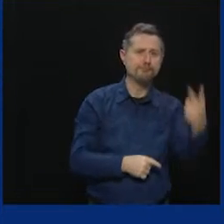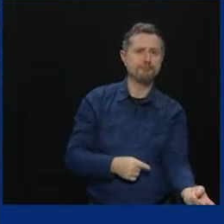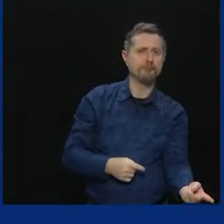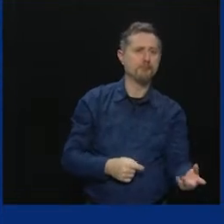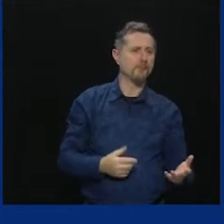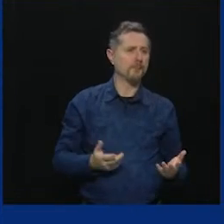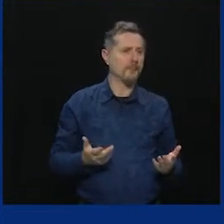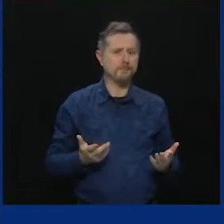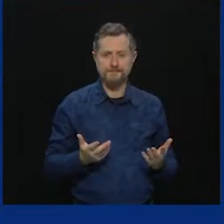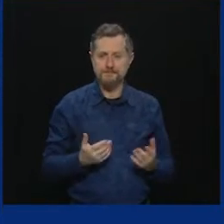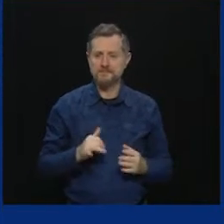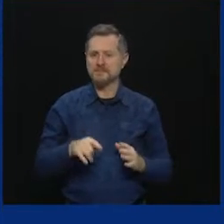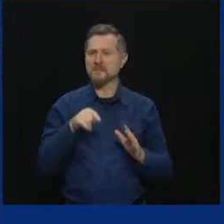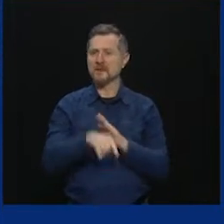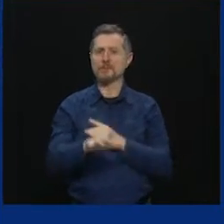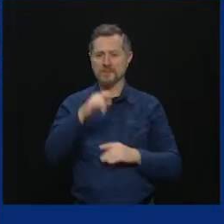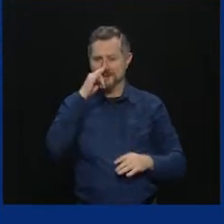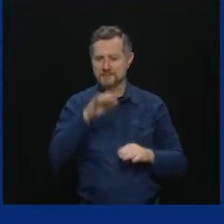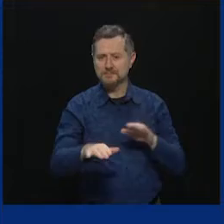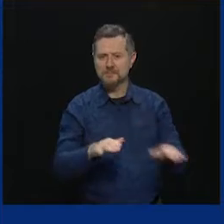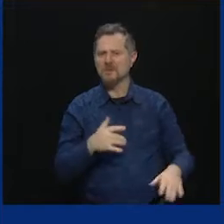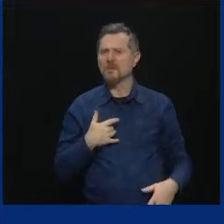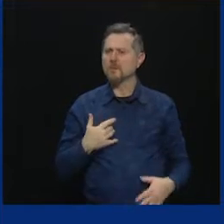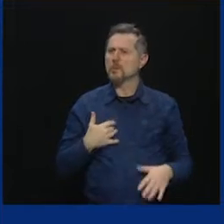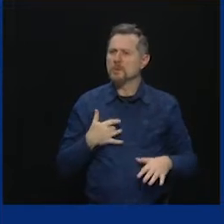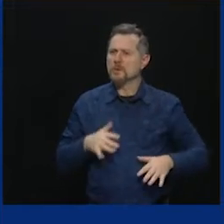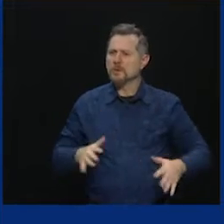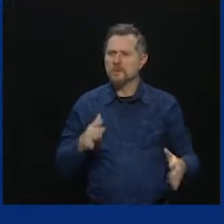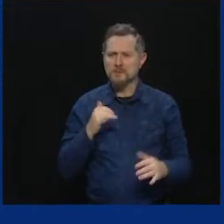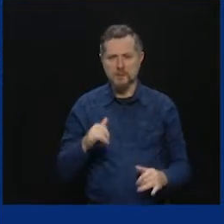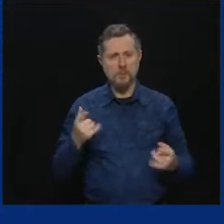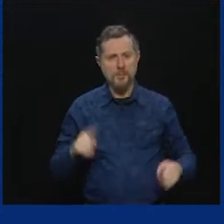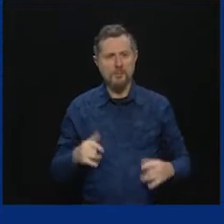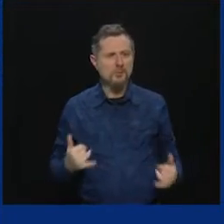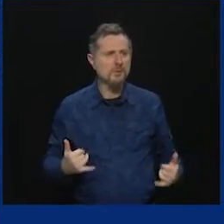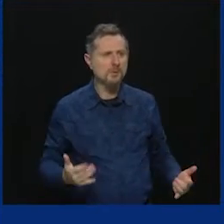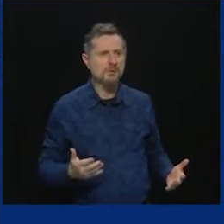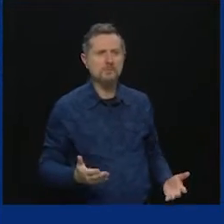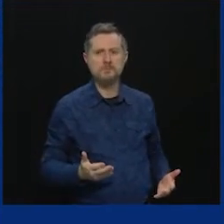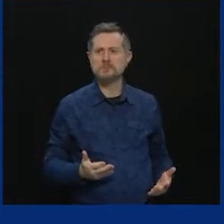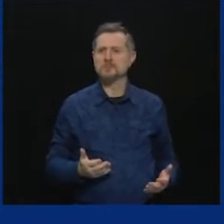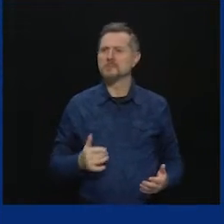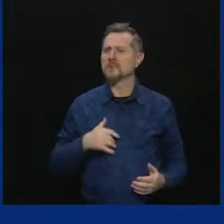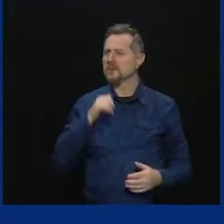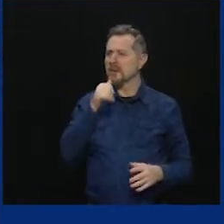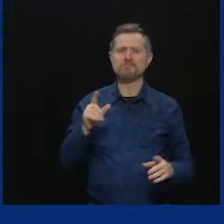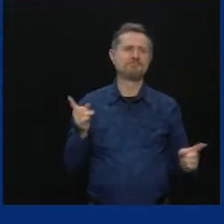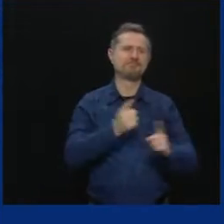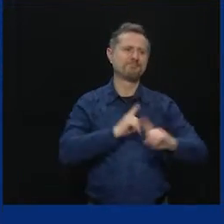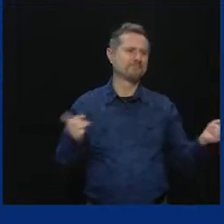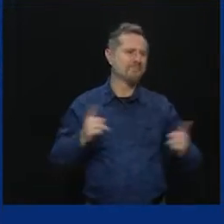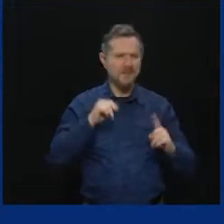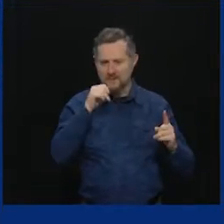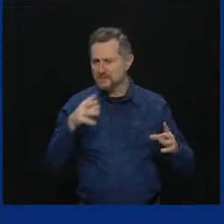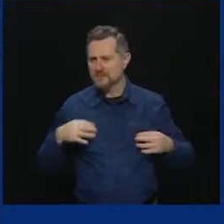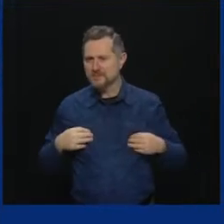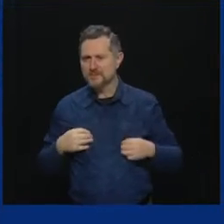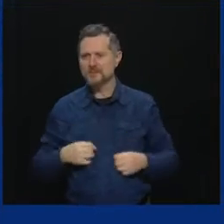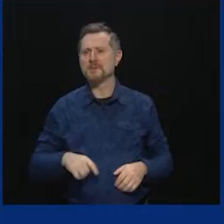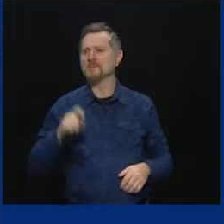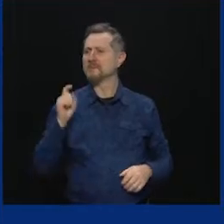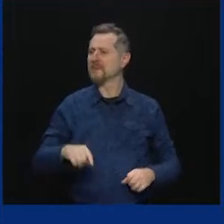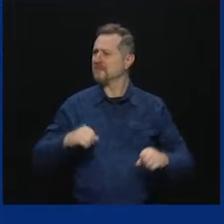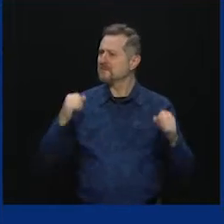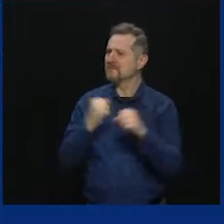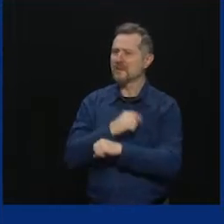and snuff out their young life. That is going on in New York today, and it is not acceptable. We have to stand up and fight back